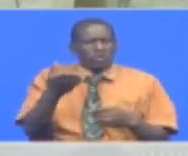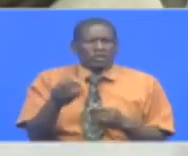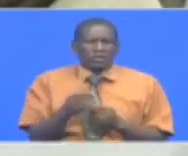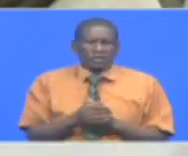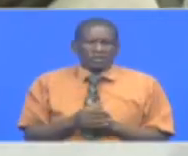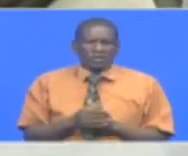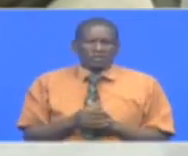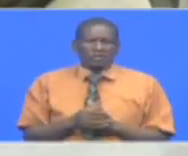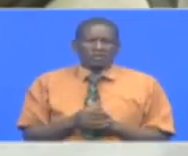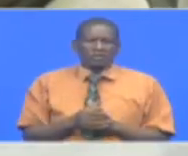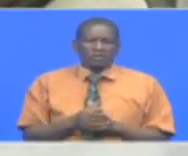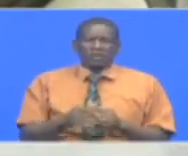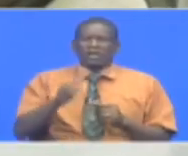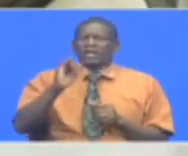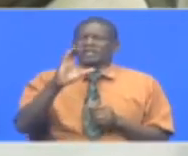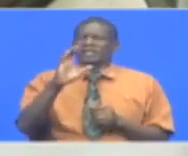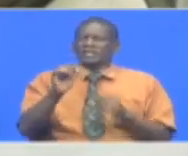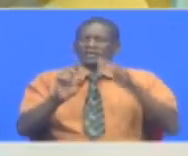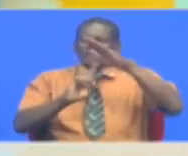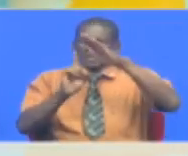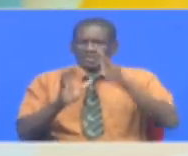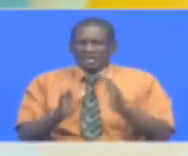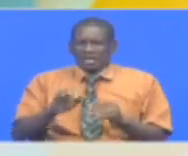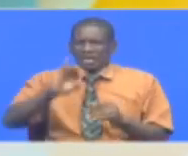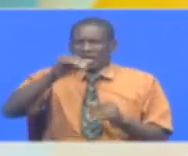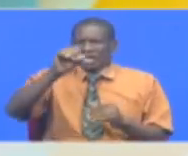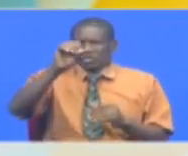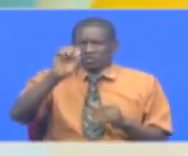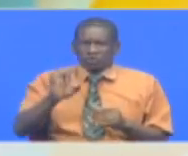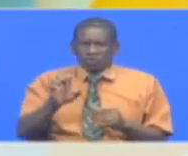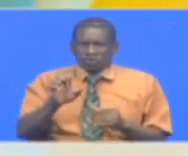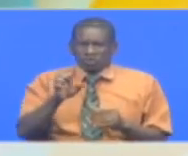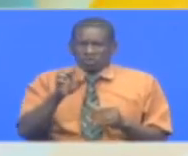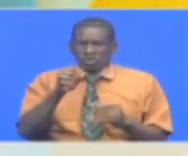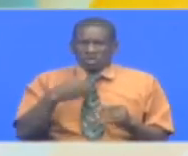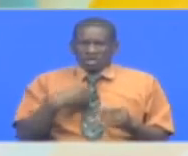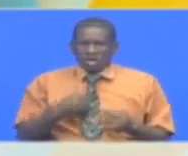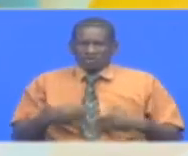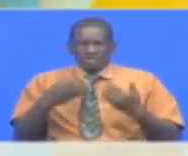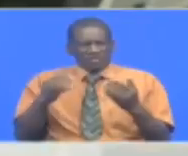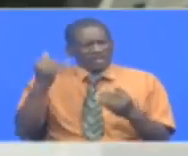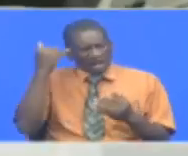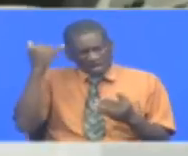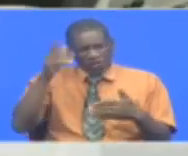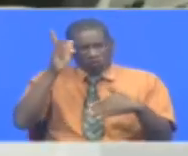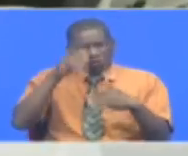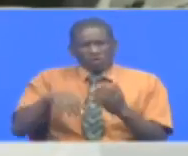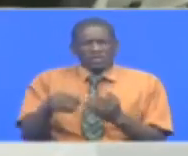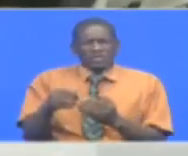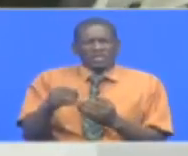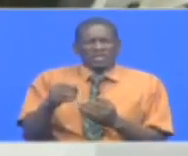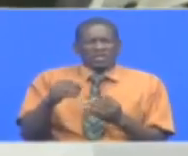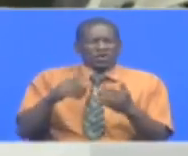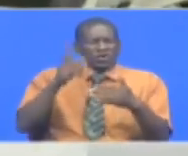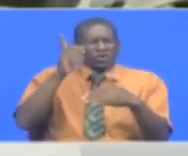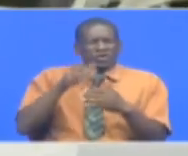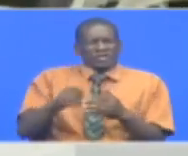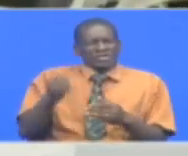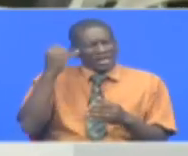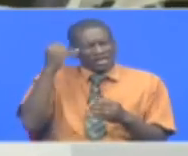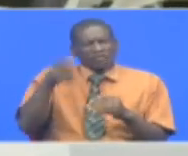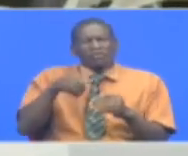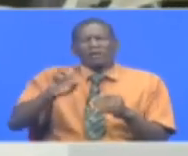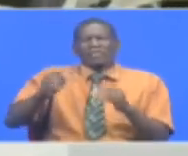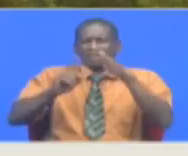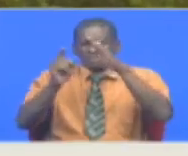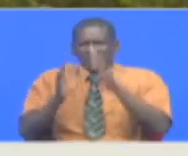speak. ICT Cabinet Secretary Joe Mucheru has given a glimpse of what may be sentiments from his fellow cabinet secretaries in the